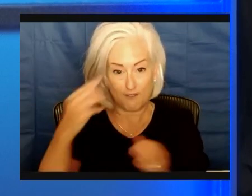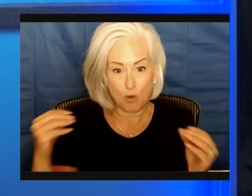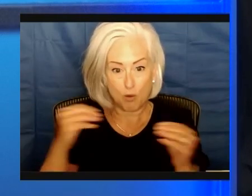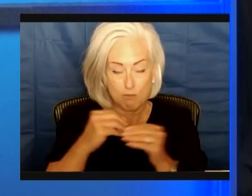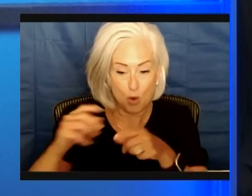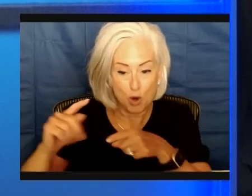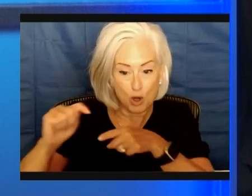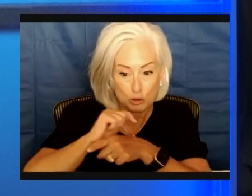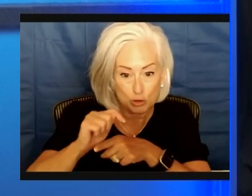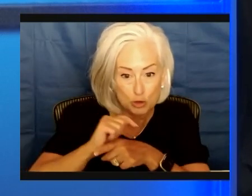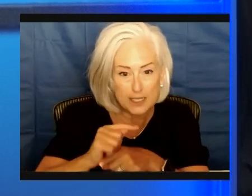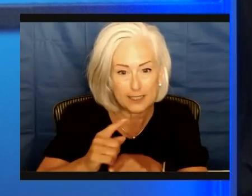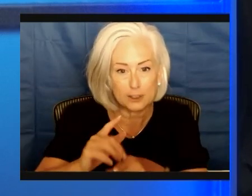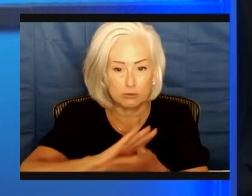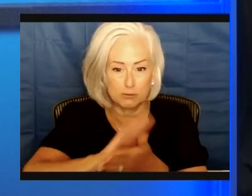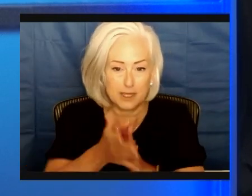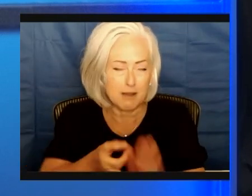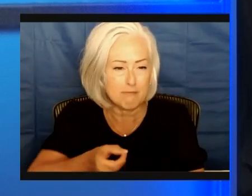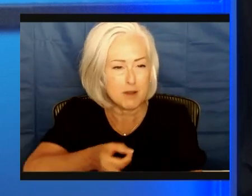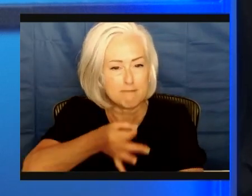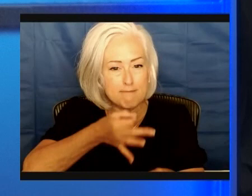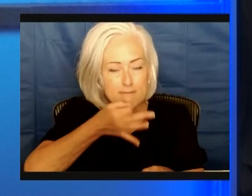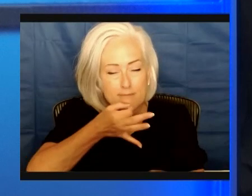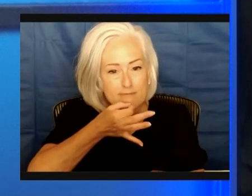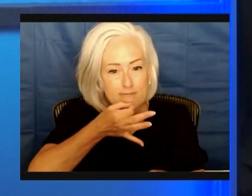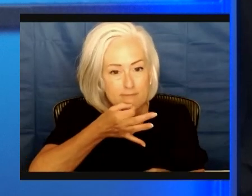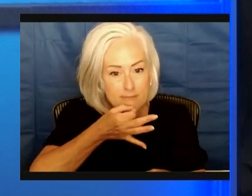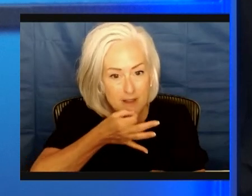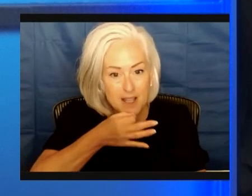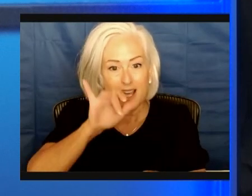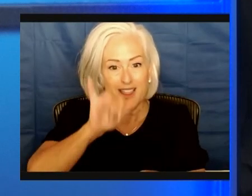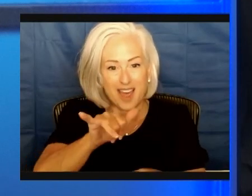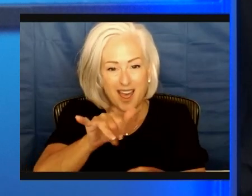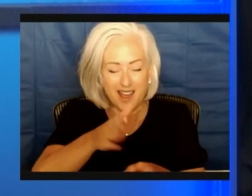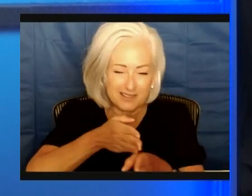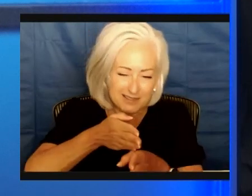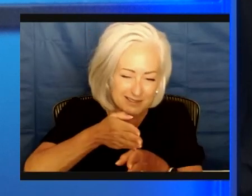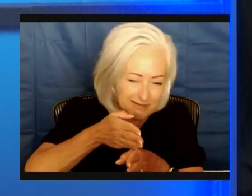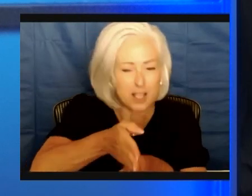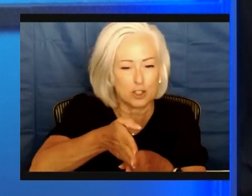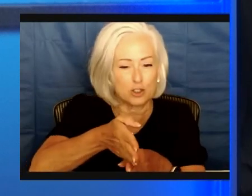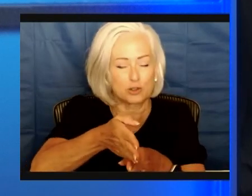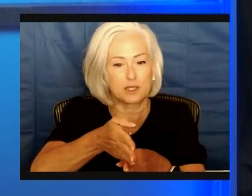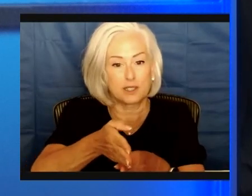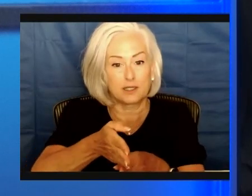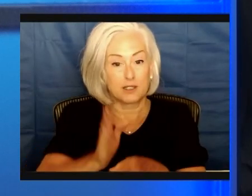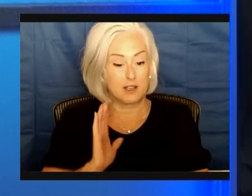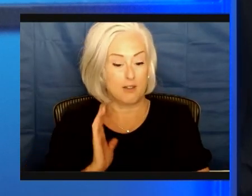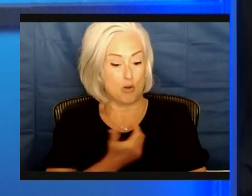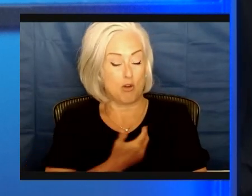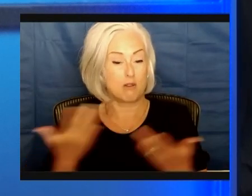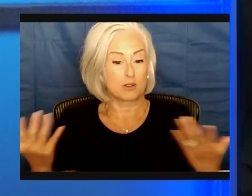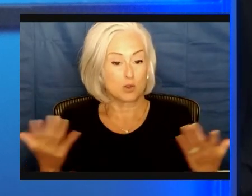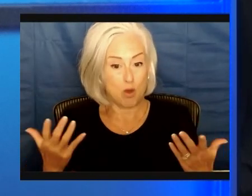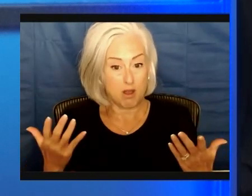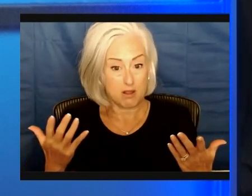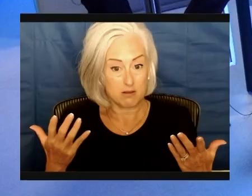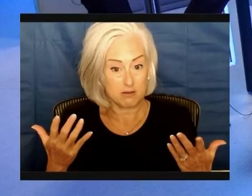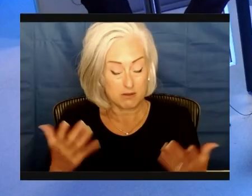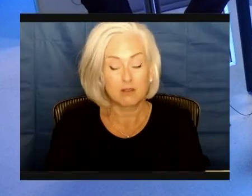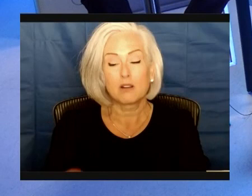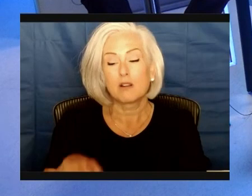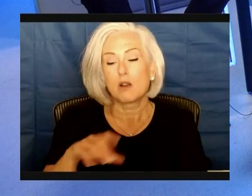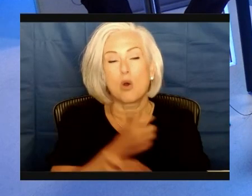particular subspecialty within that field. So in our case, orthopedic trauma surgery.